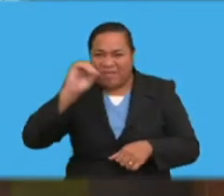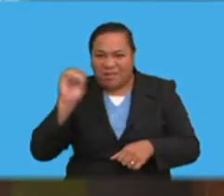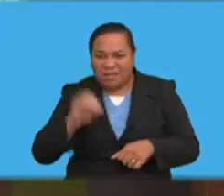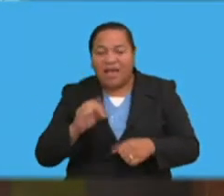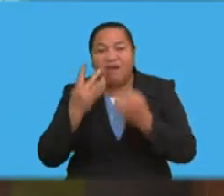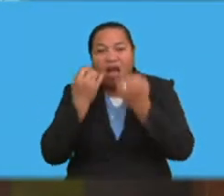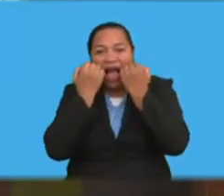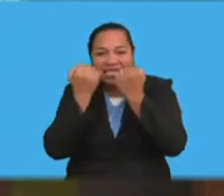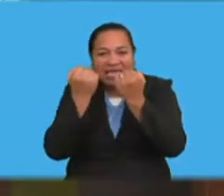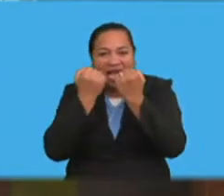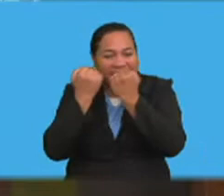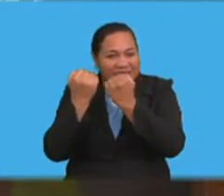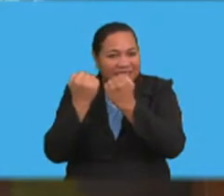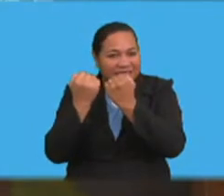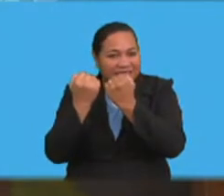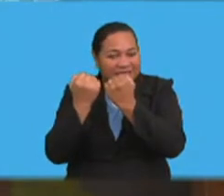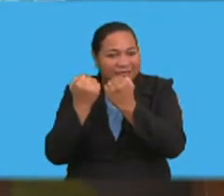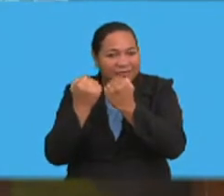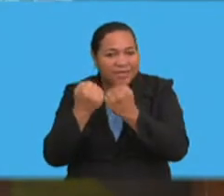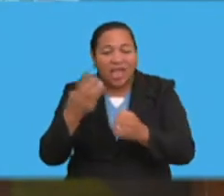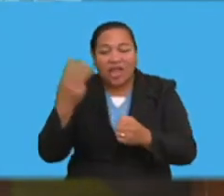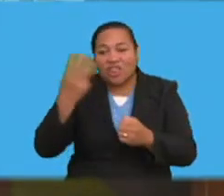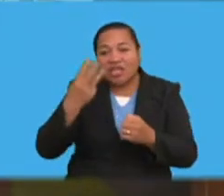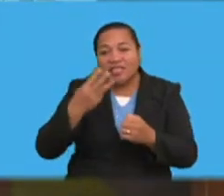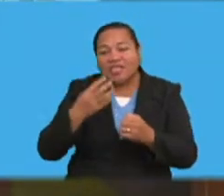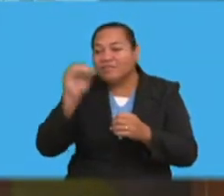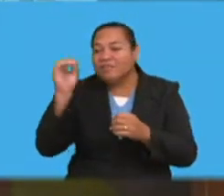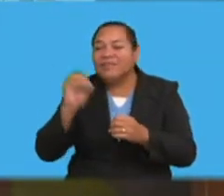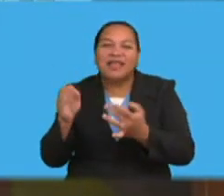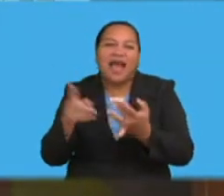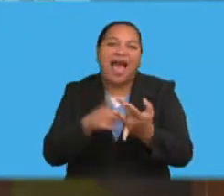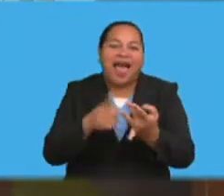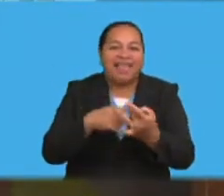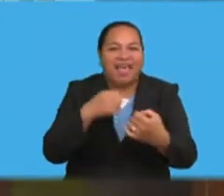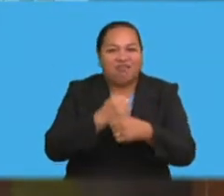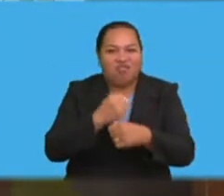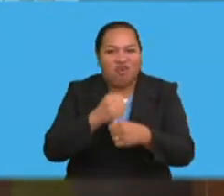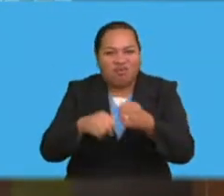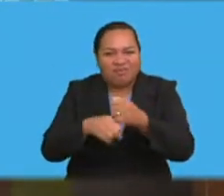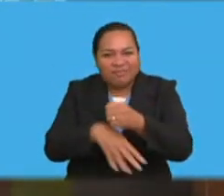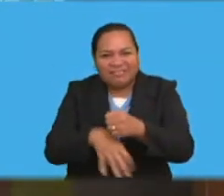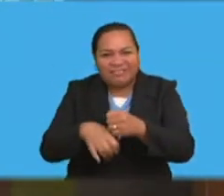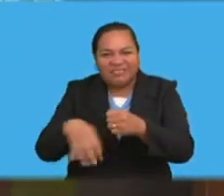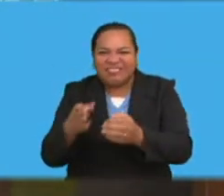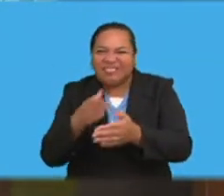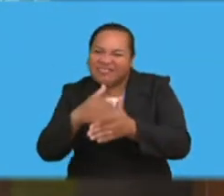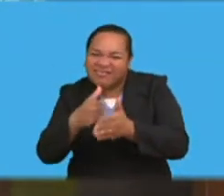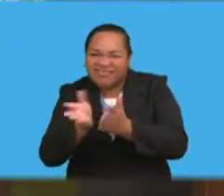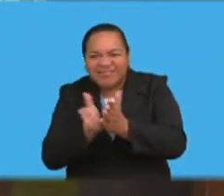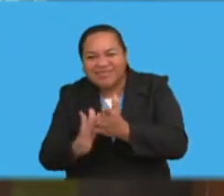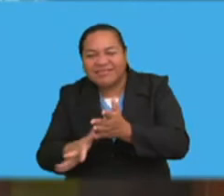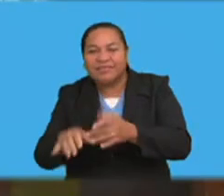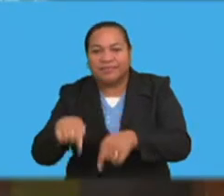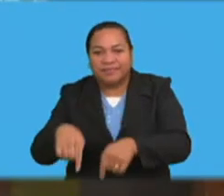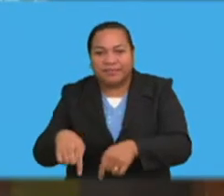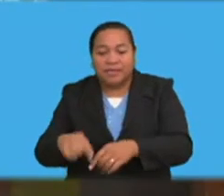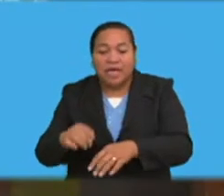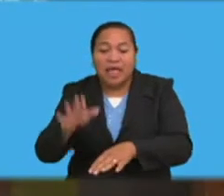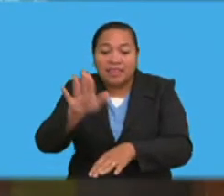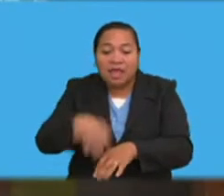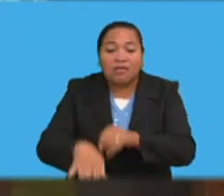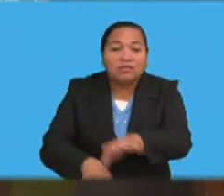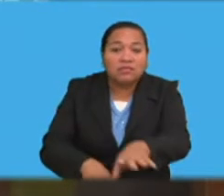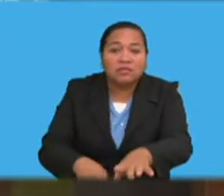sugarcane fields, and 30% constitute other crops. Madam Speaker, urbanization of the lower Nadi area is gradually